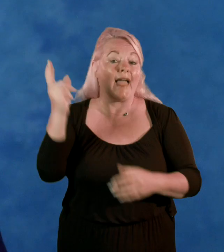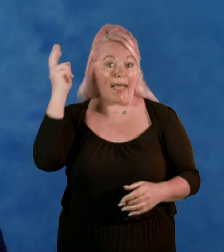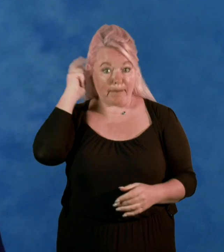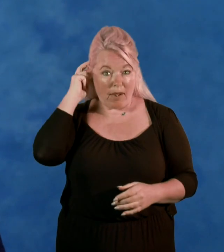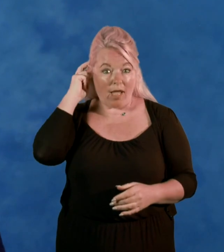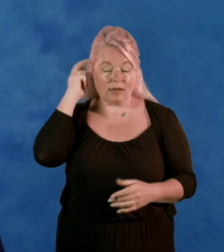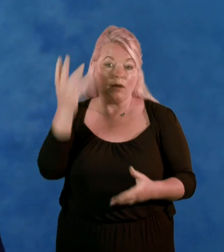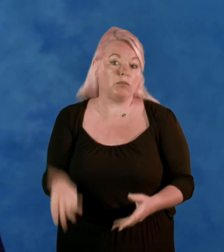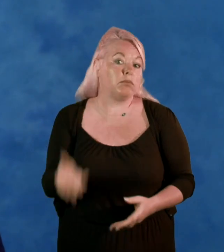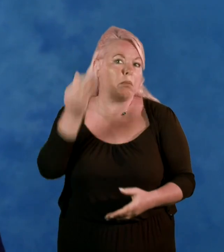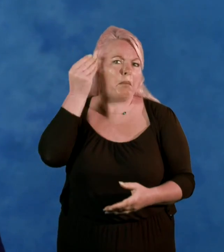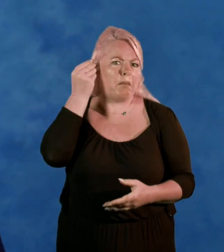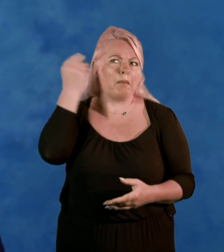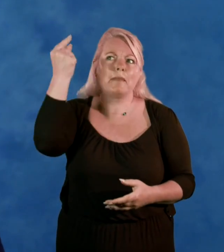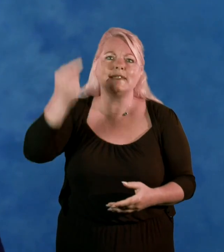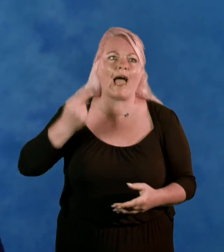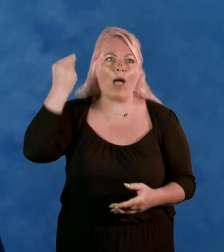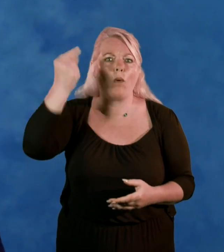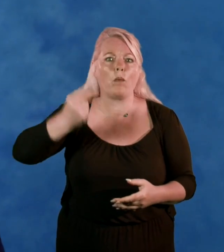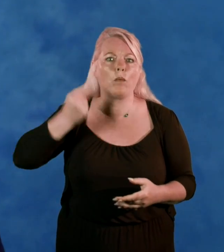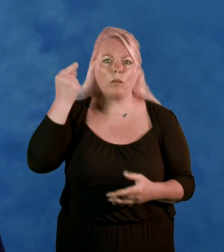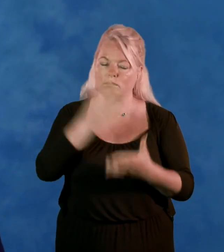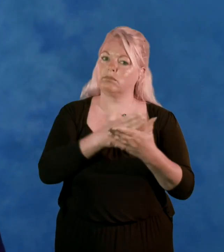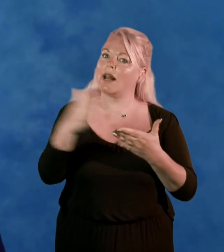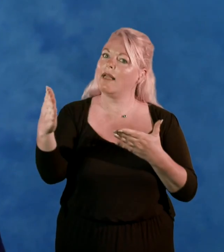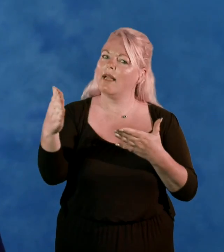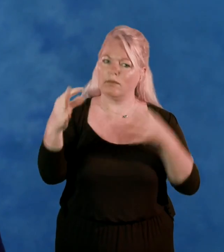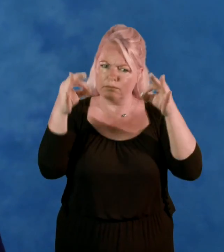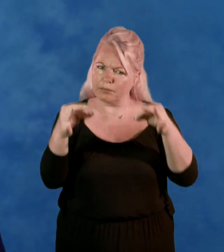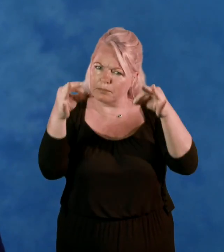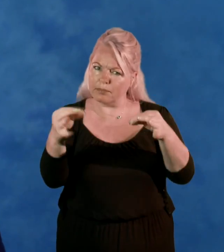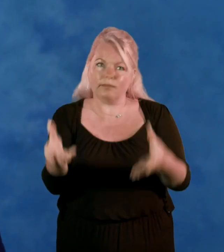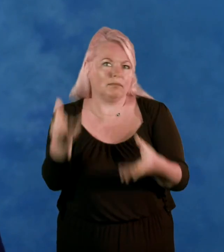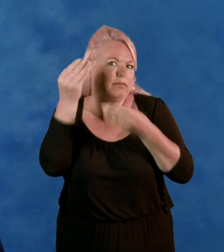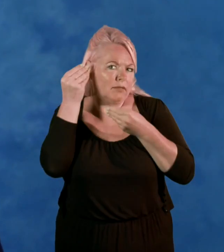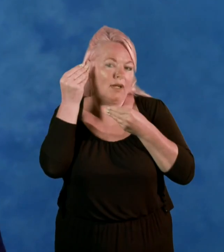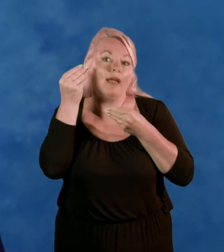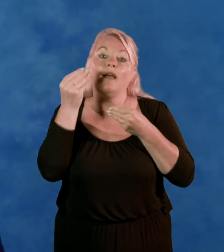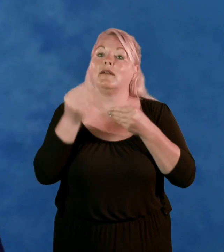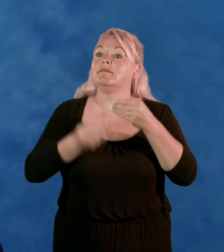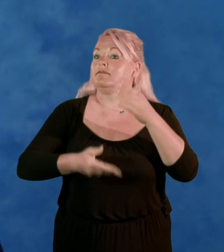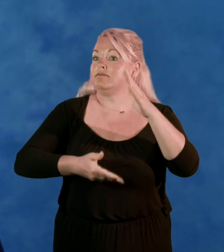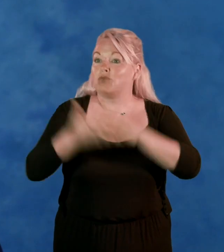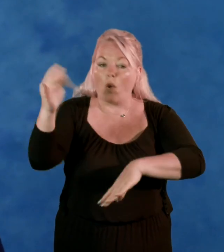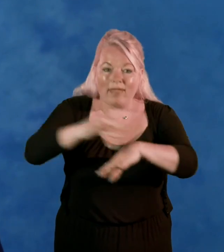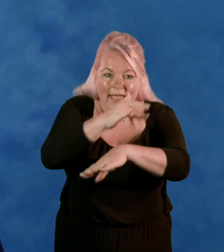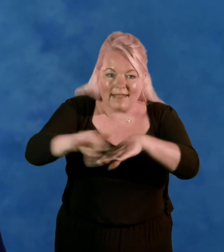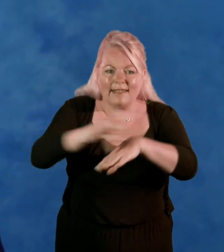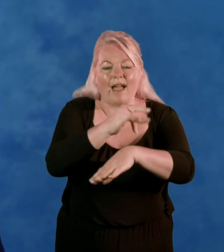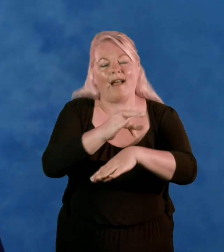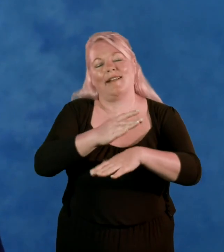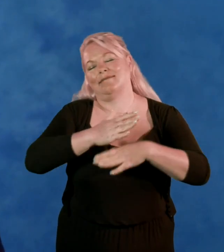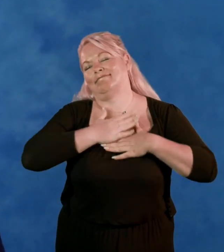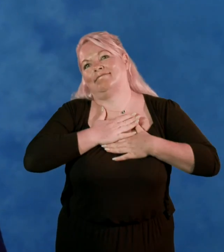hear the sound better. Everything's more crisper. I go to theatre. I do enjoy going to